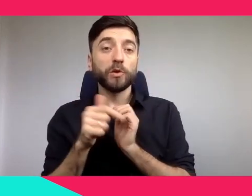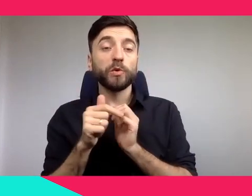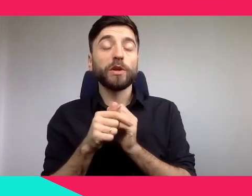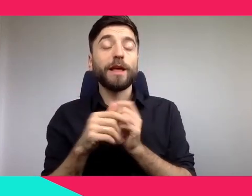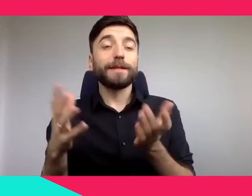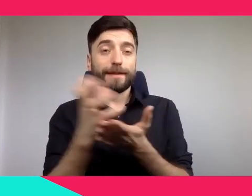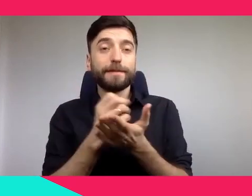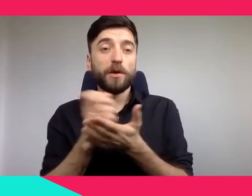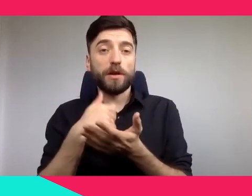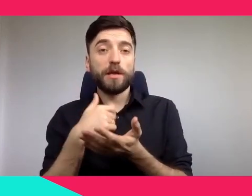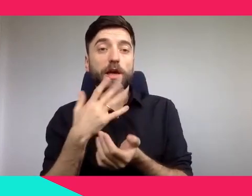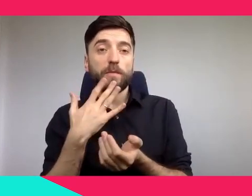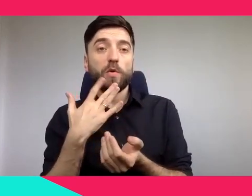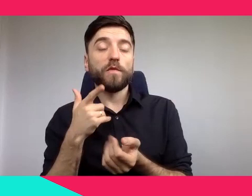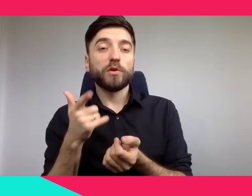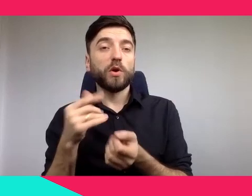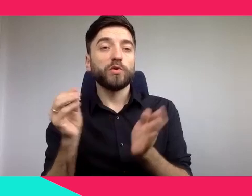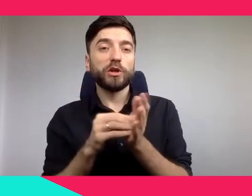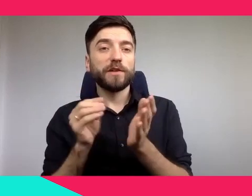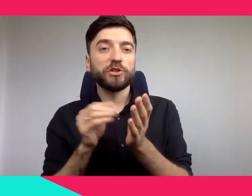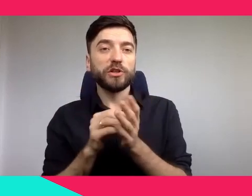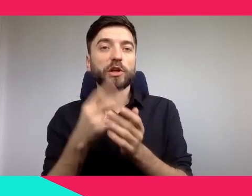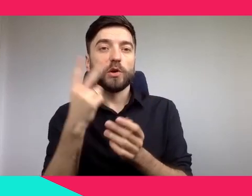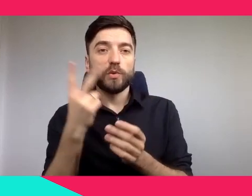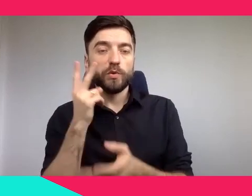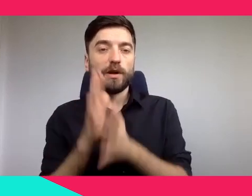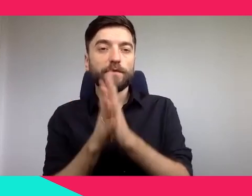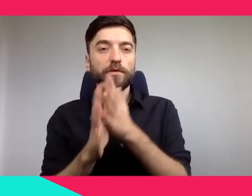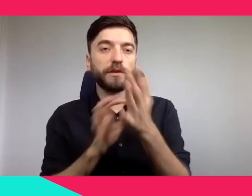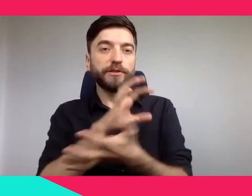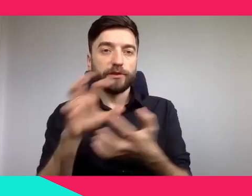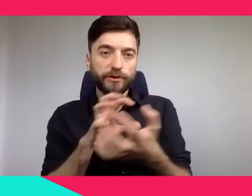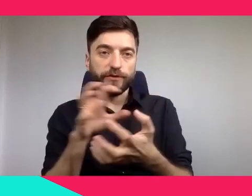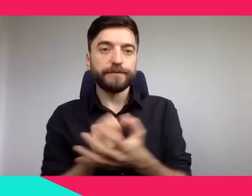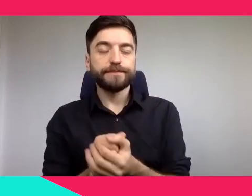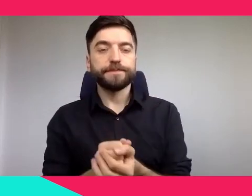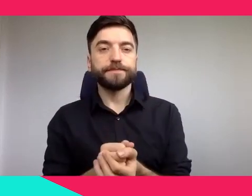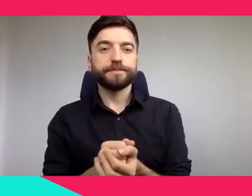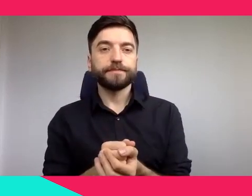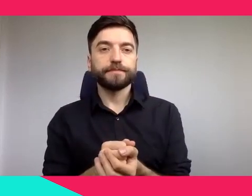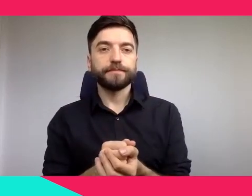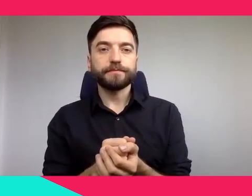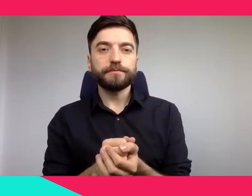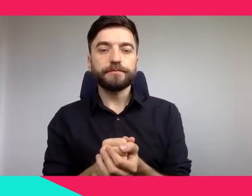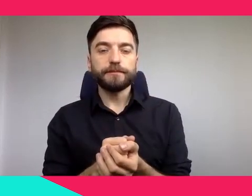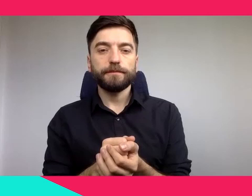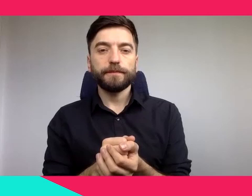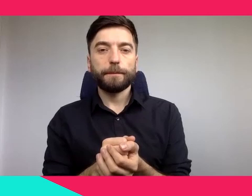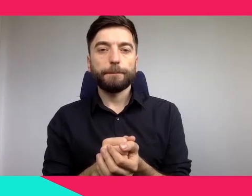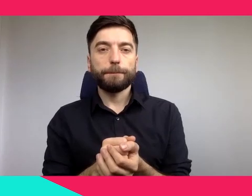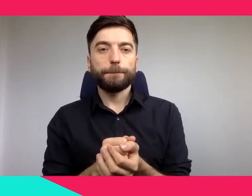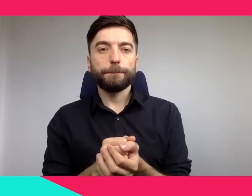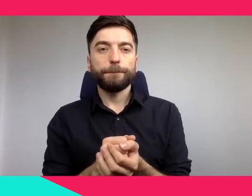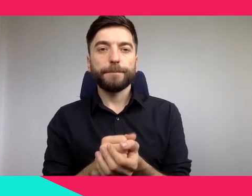holds 104,000 biographical descriptions of people that were killed during the Second World War.